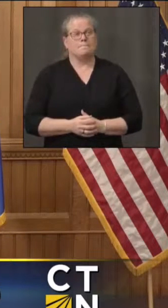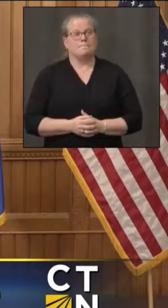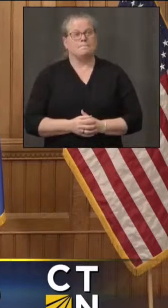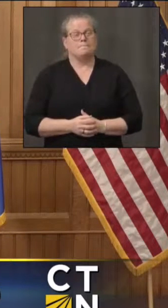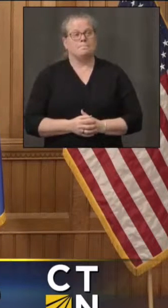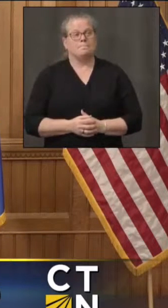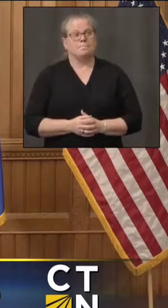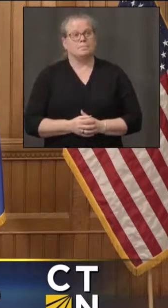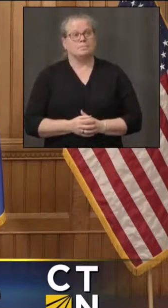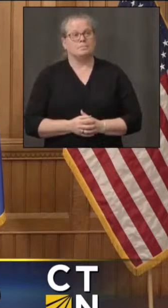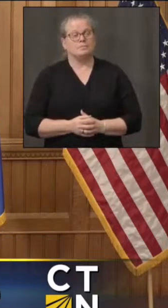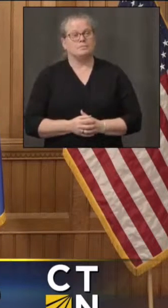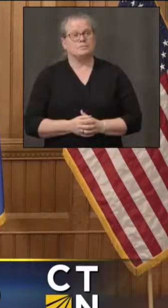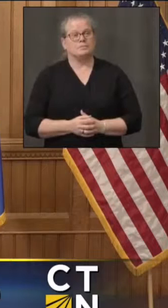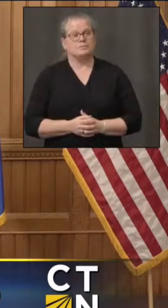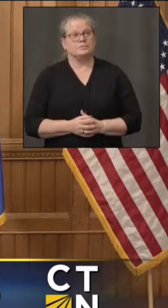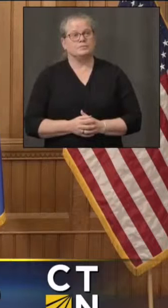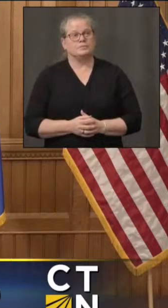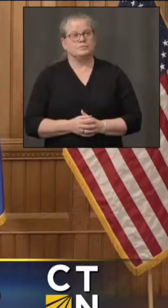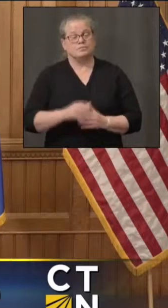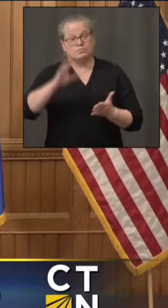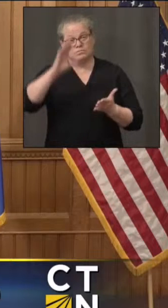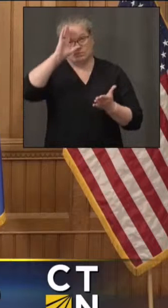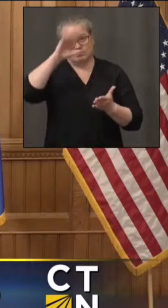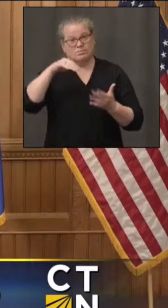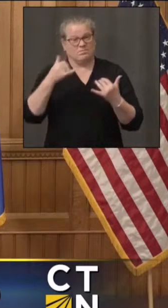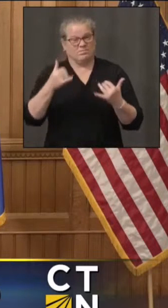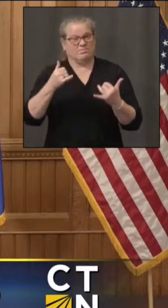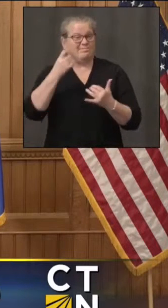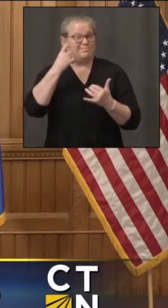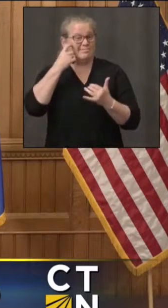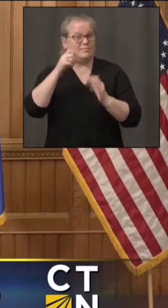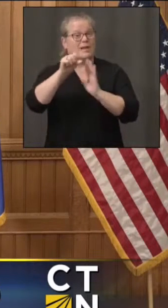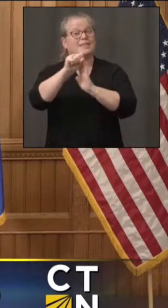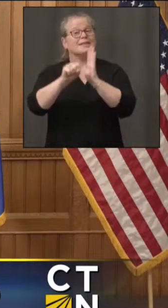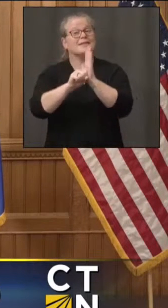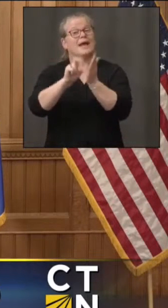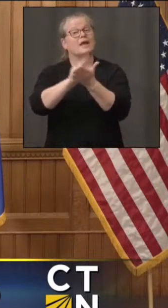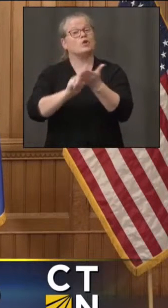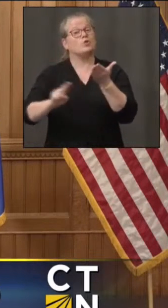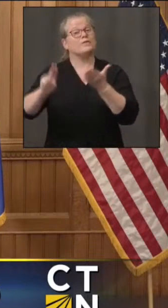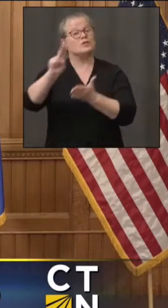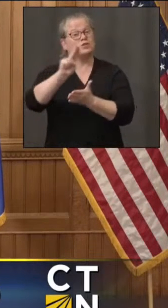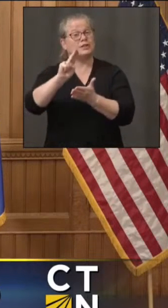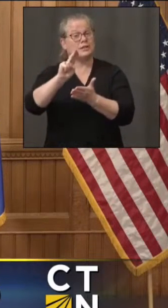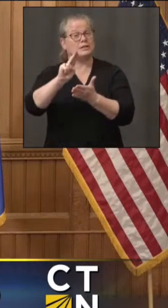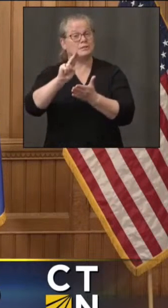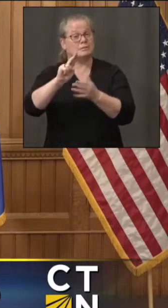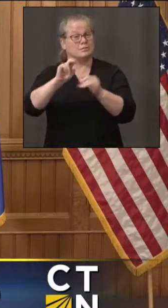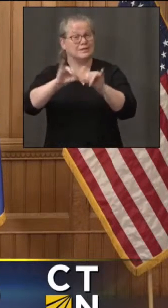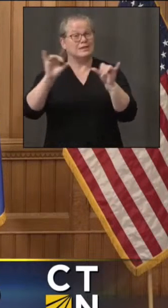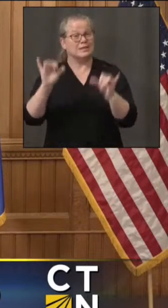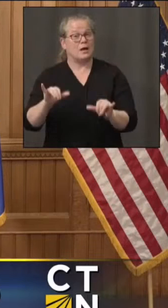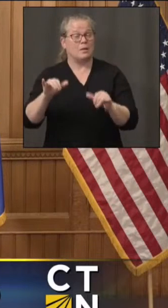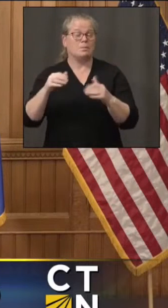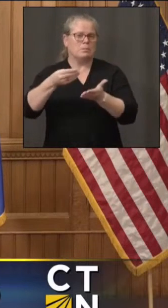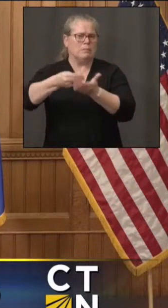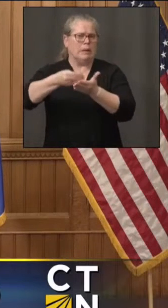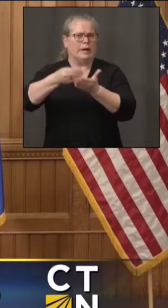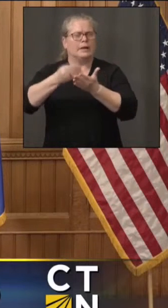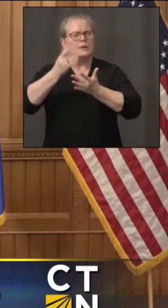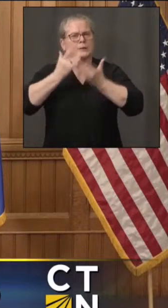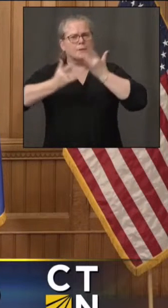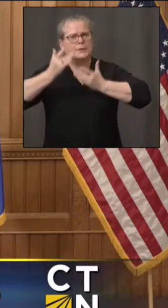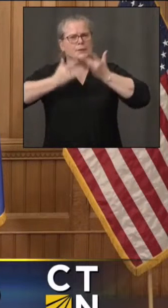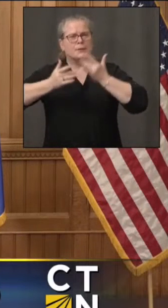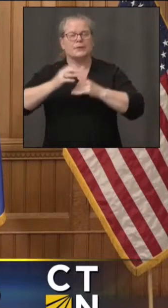university system is in a fiscal crisis. There's a big deficit at UConn. The hospitals and nursing homes got